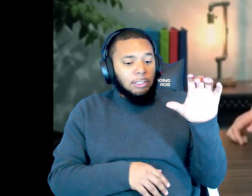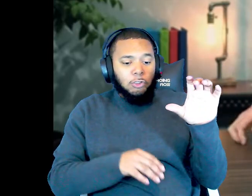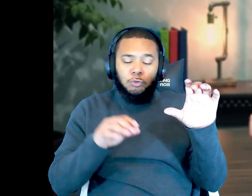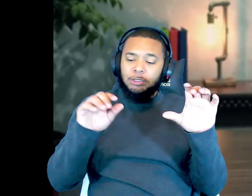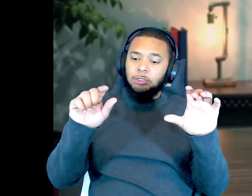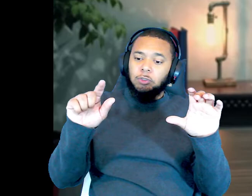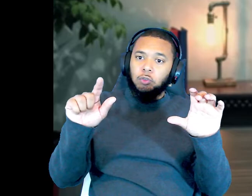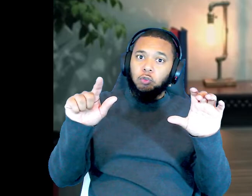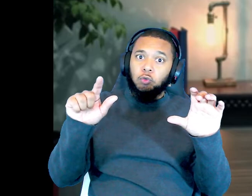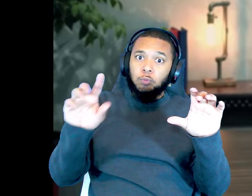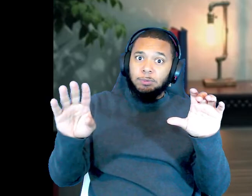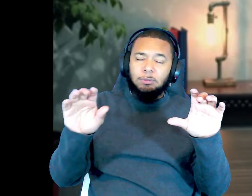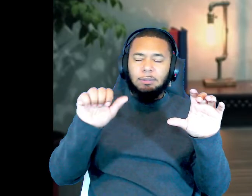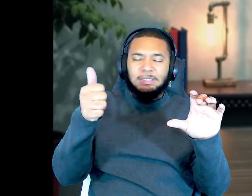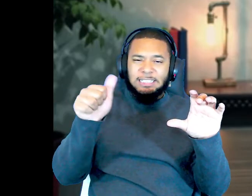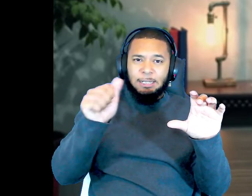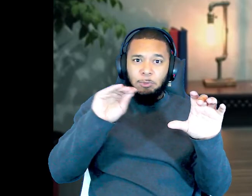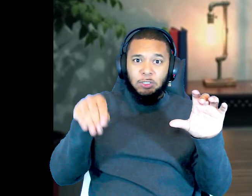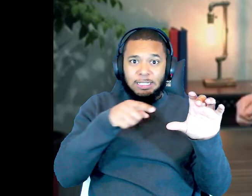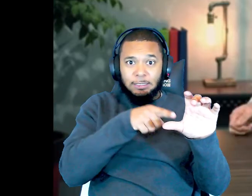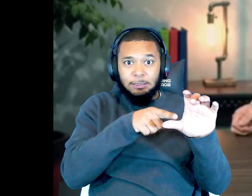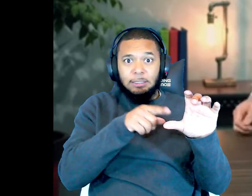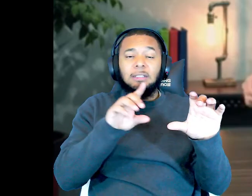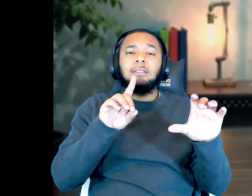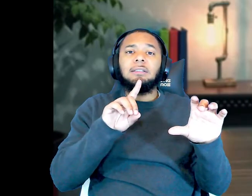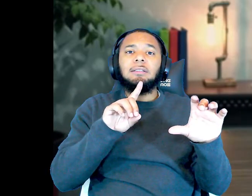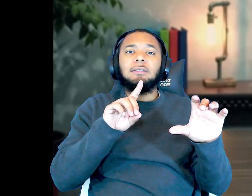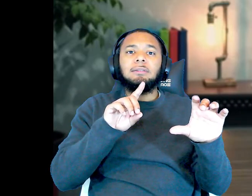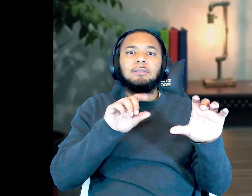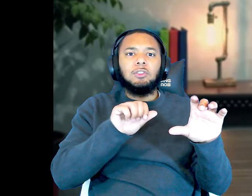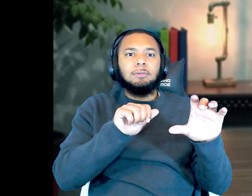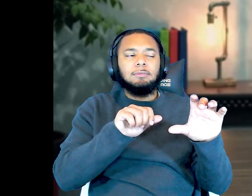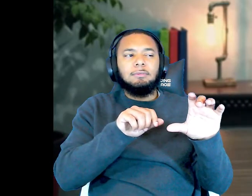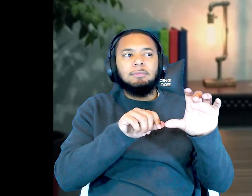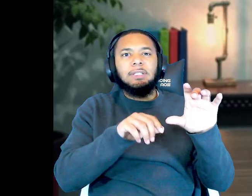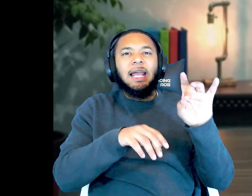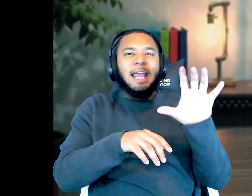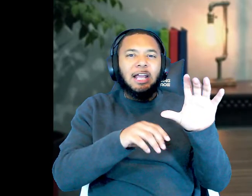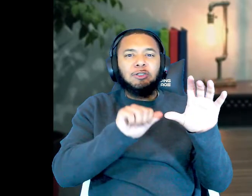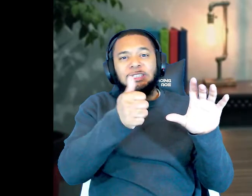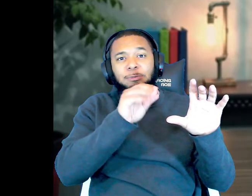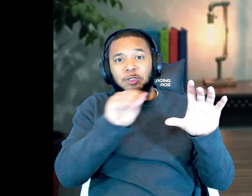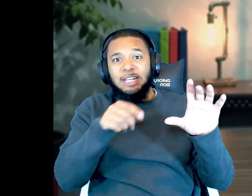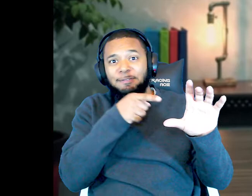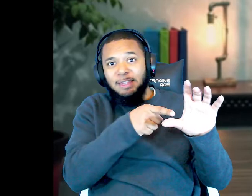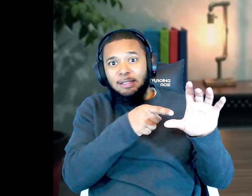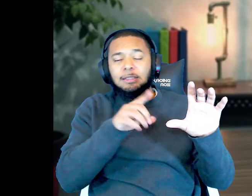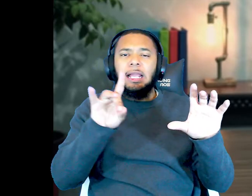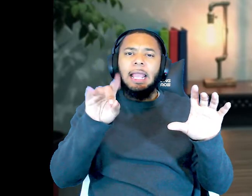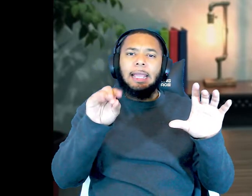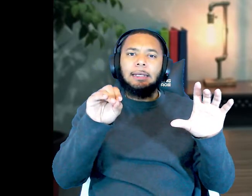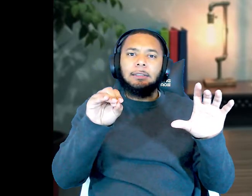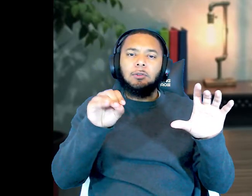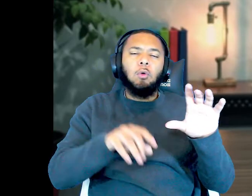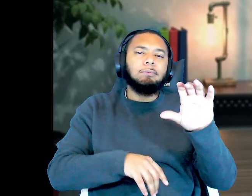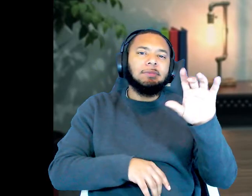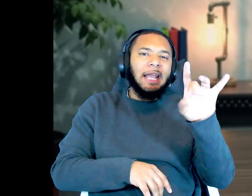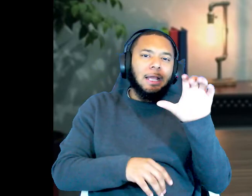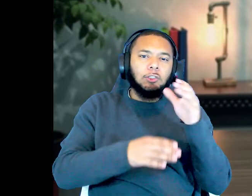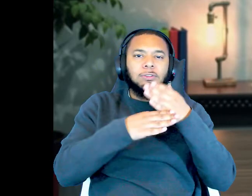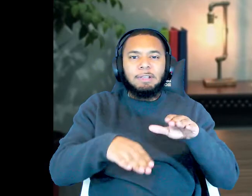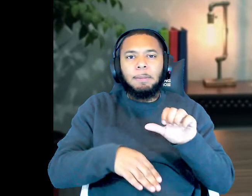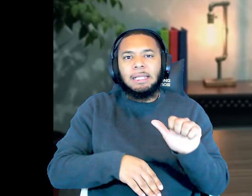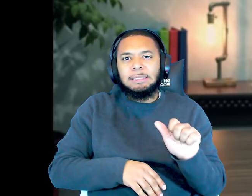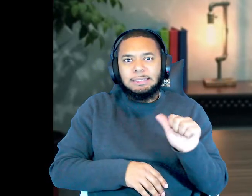number. So if I divide by 10, I get 80. So 10% of 800 is 80. Well, 24 is less than